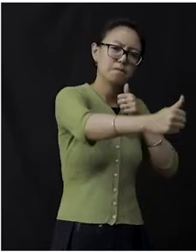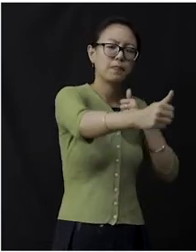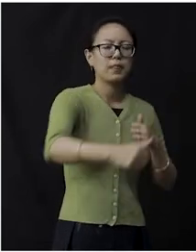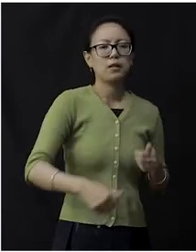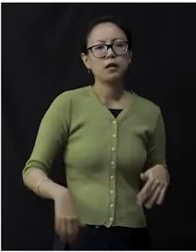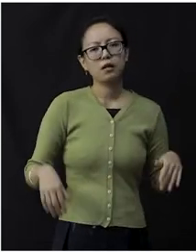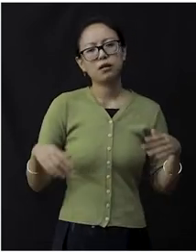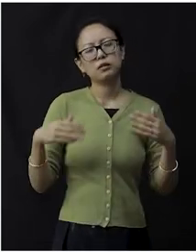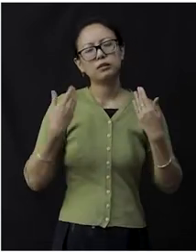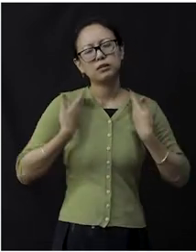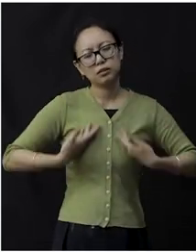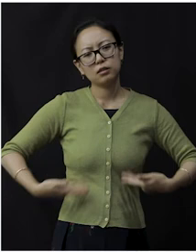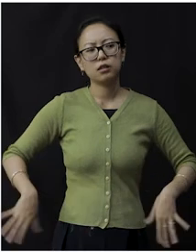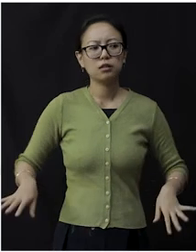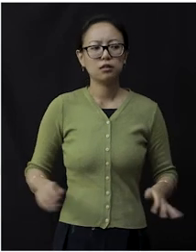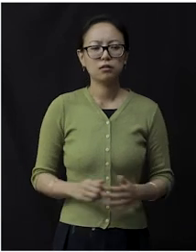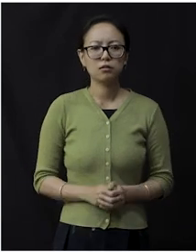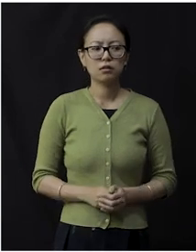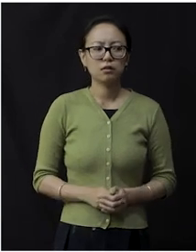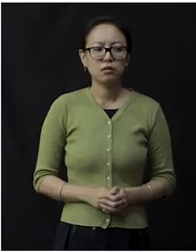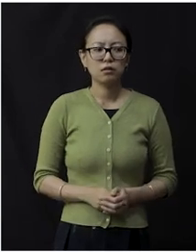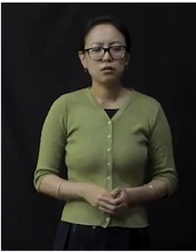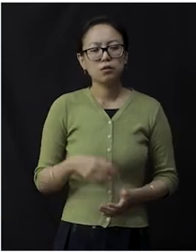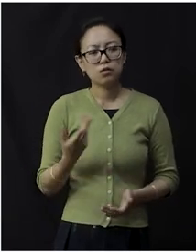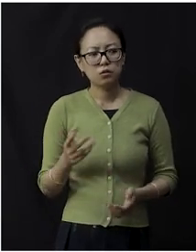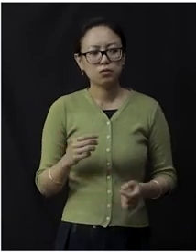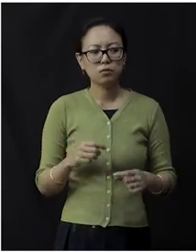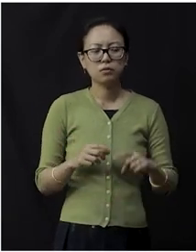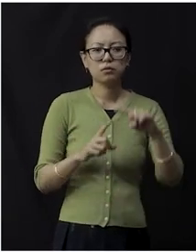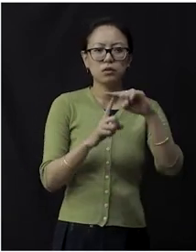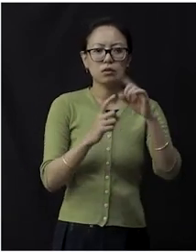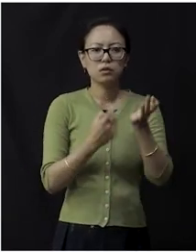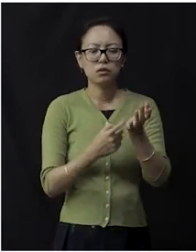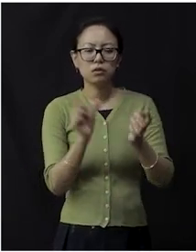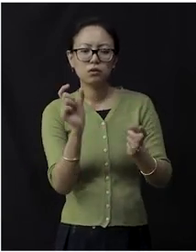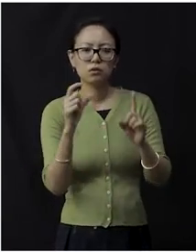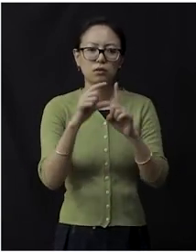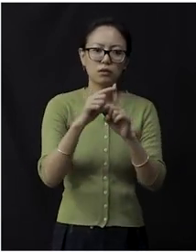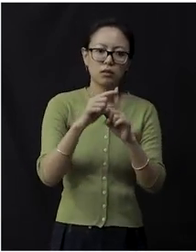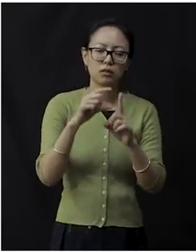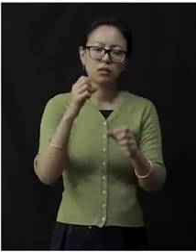called trudging. So trudging, triaging, trudging,